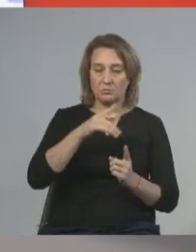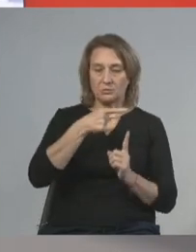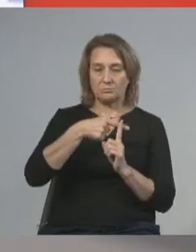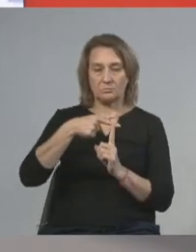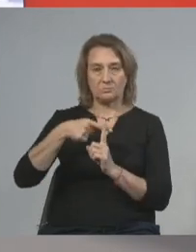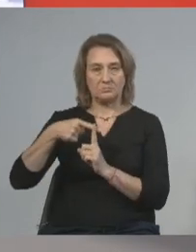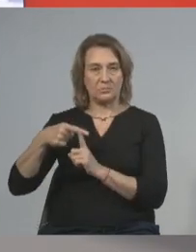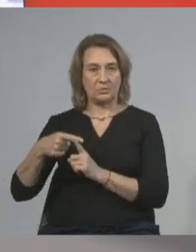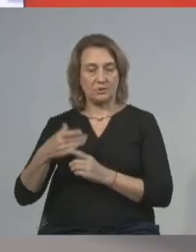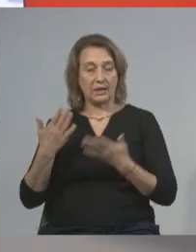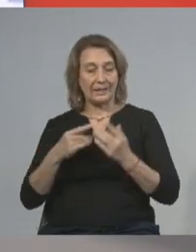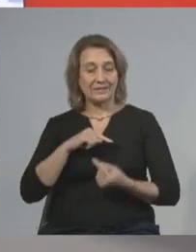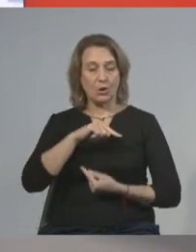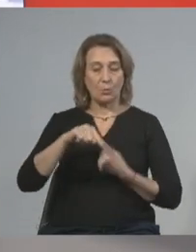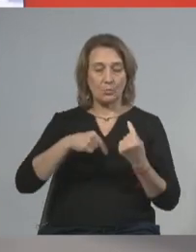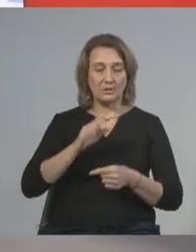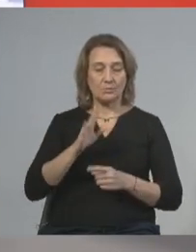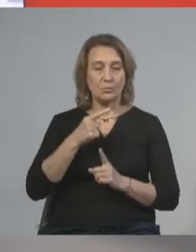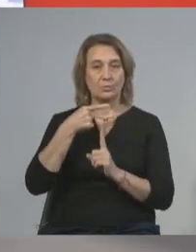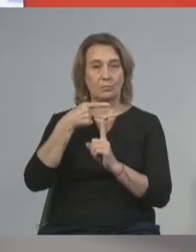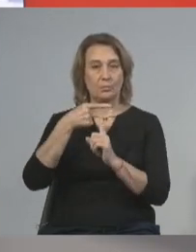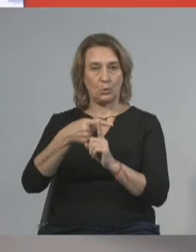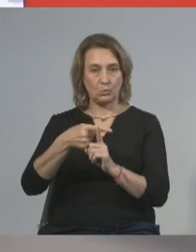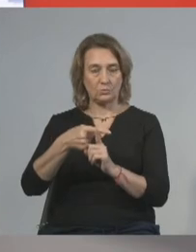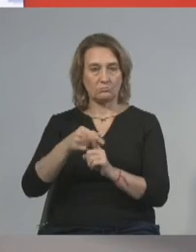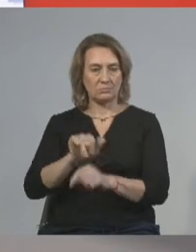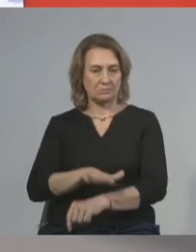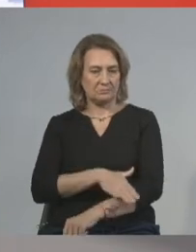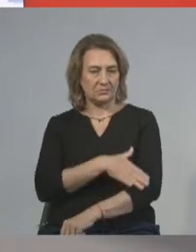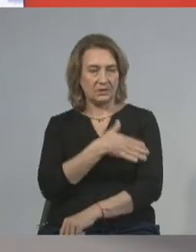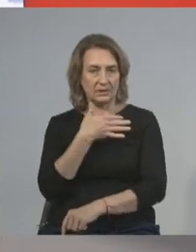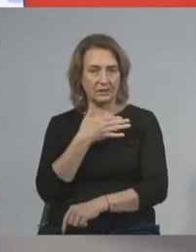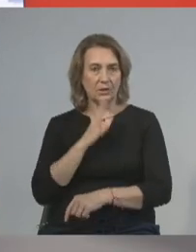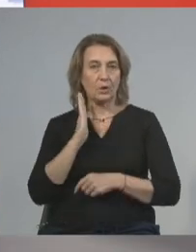the business will only have a plus